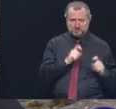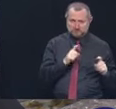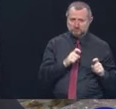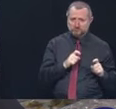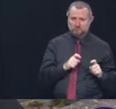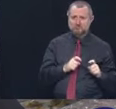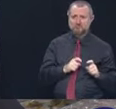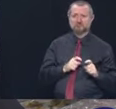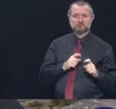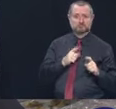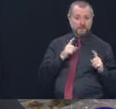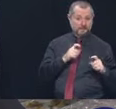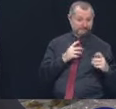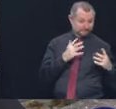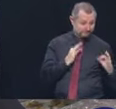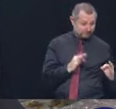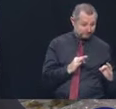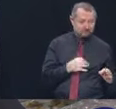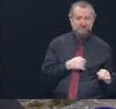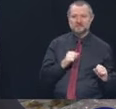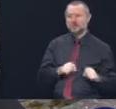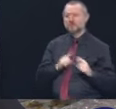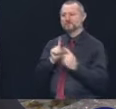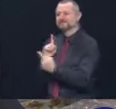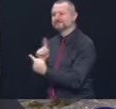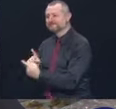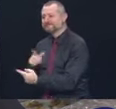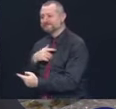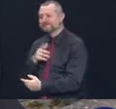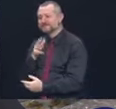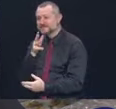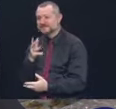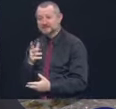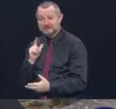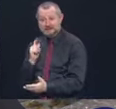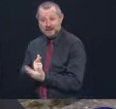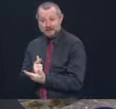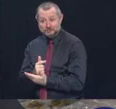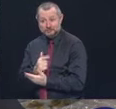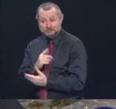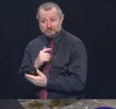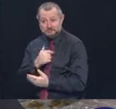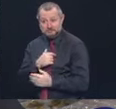sat with her. And that does not mean I'm negative.